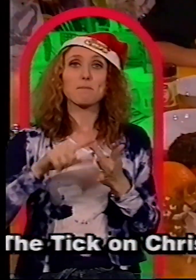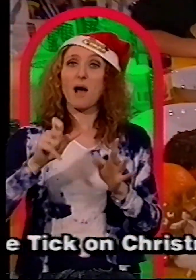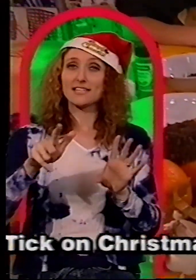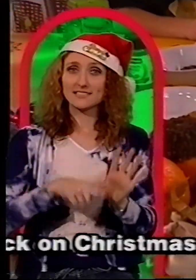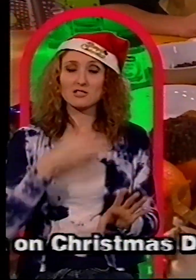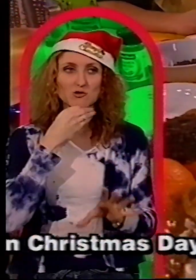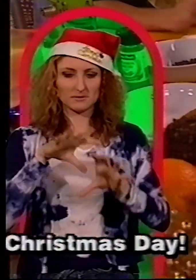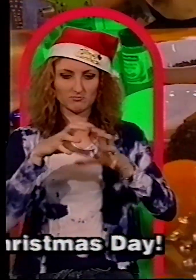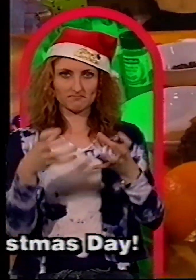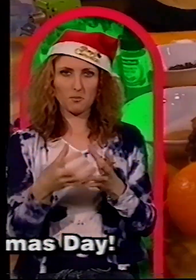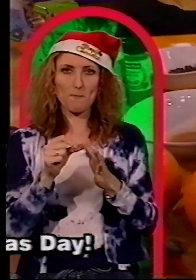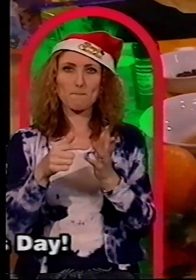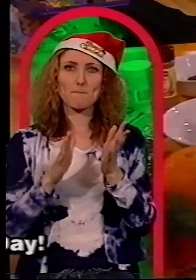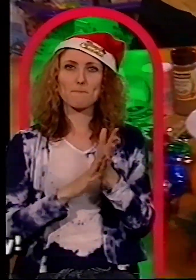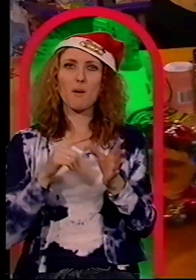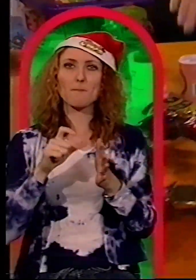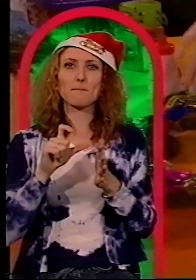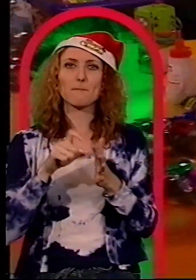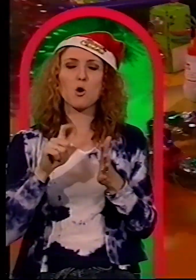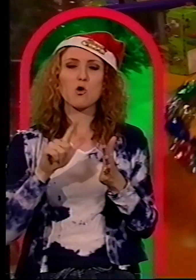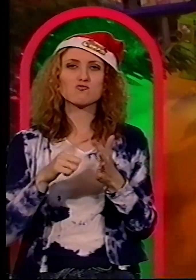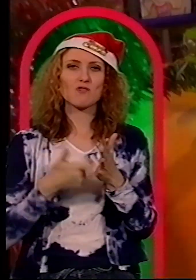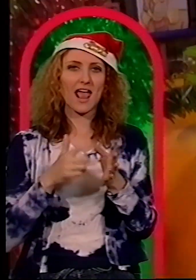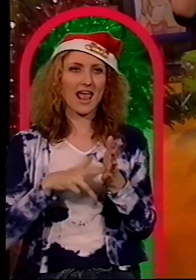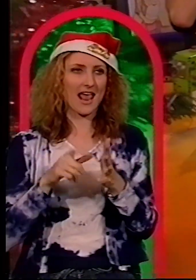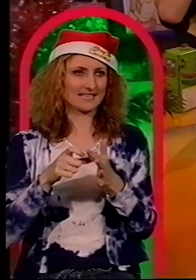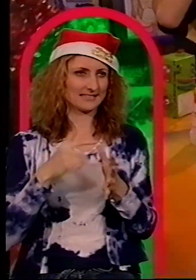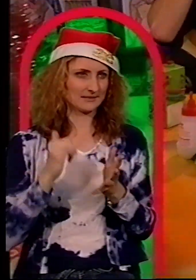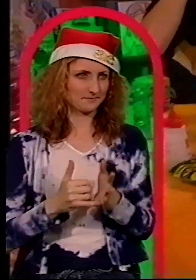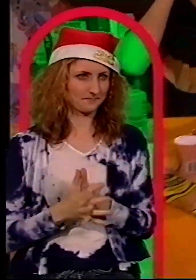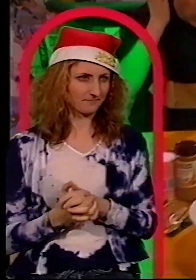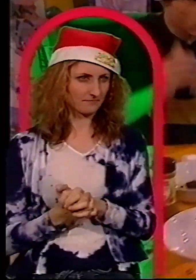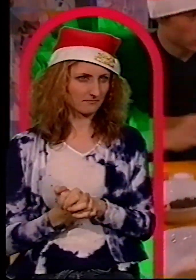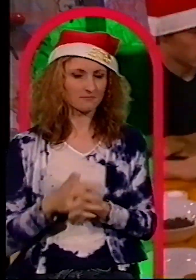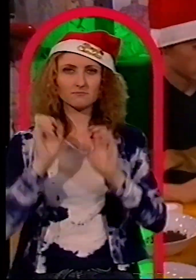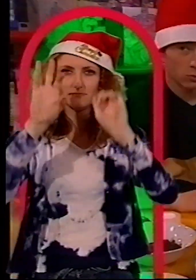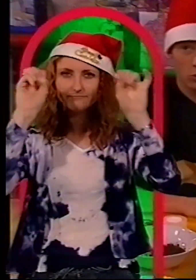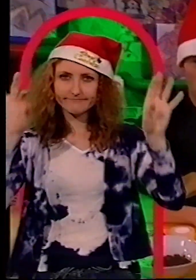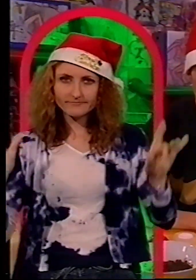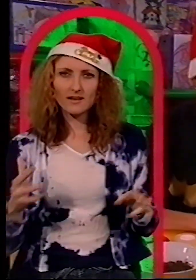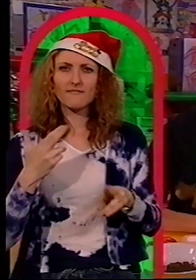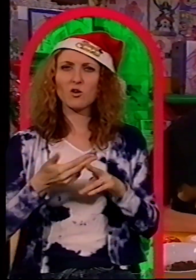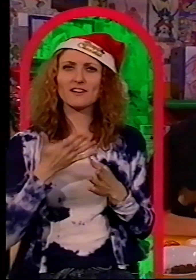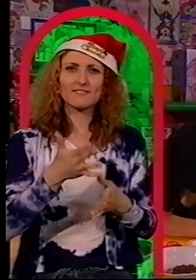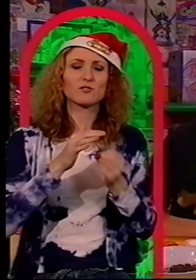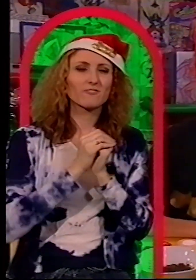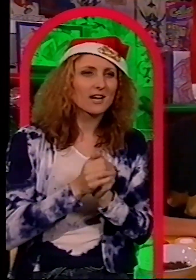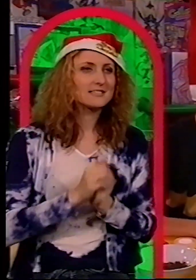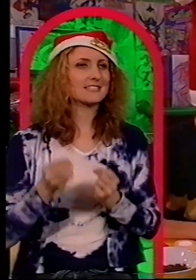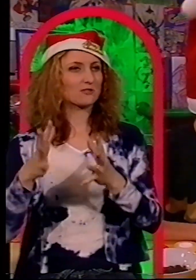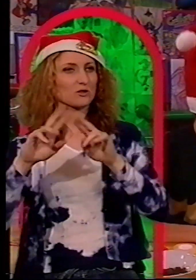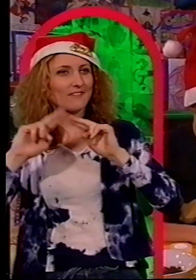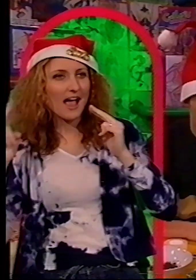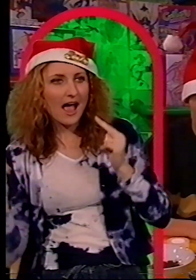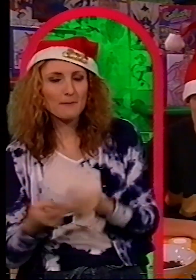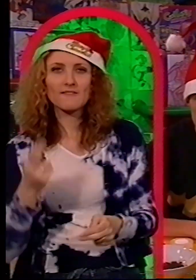No chocolate inside. Oranges. It smells good, though, doesn't it? It does. And we've got decorations for family, friends,